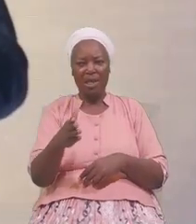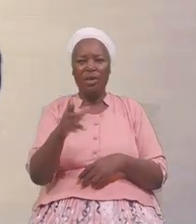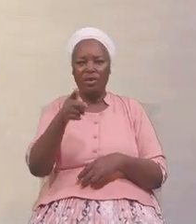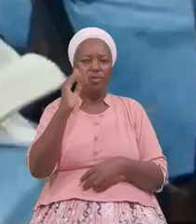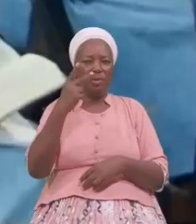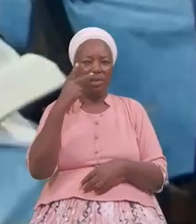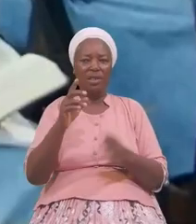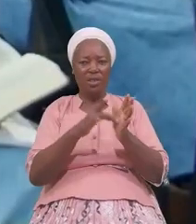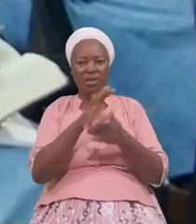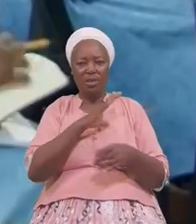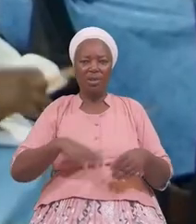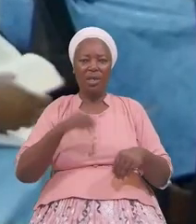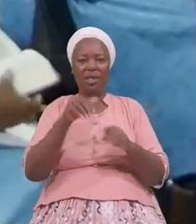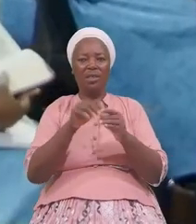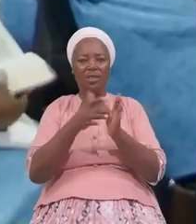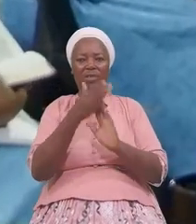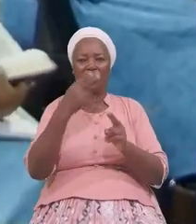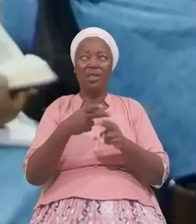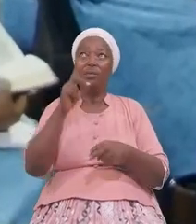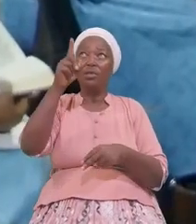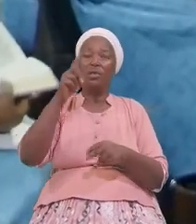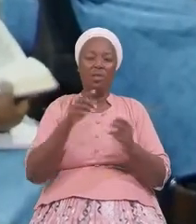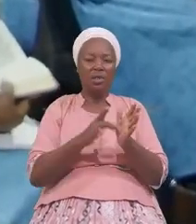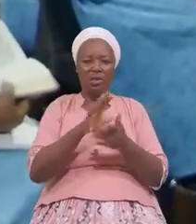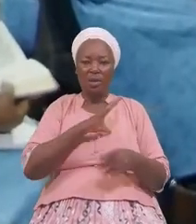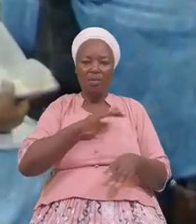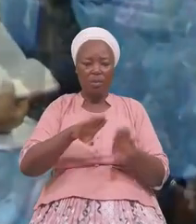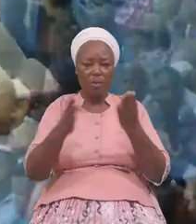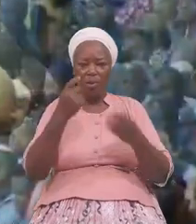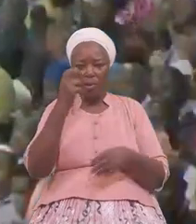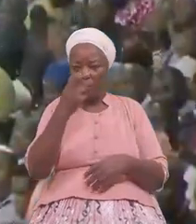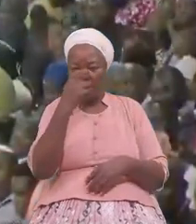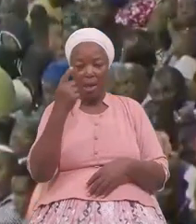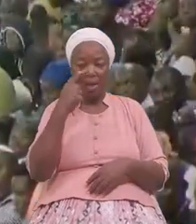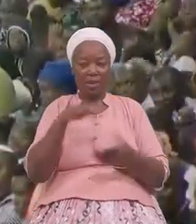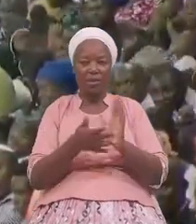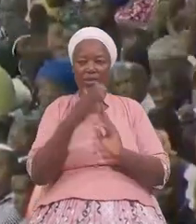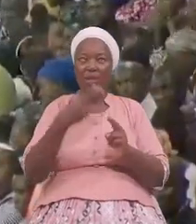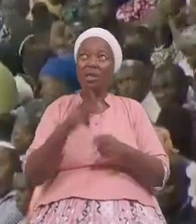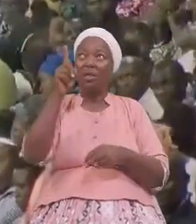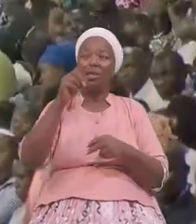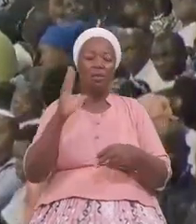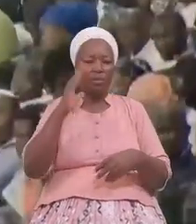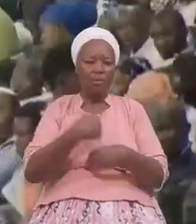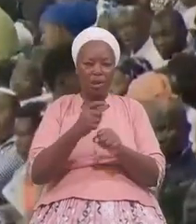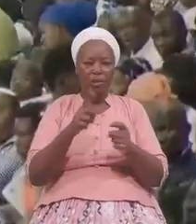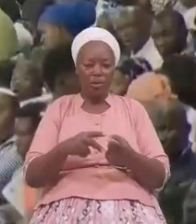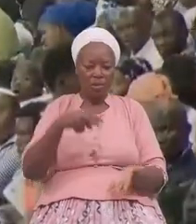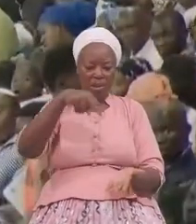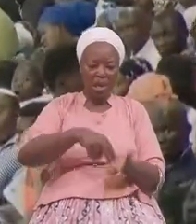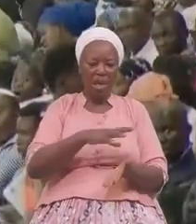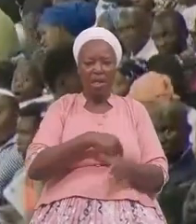you. It will open your blind eyes. It will make you to rise up and walk. It